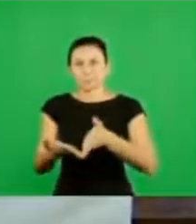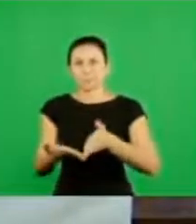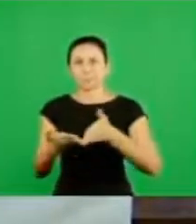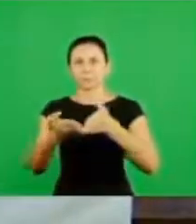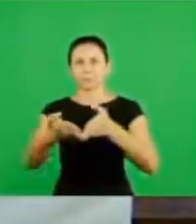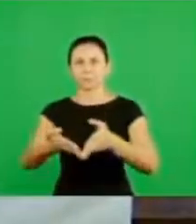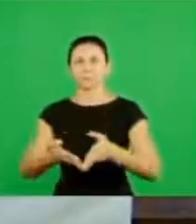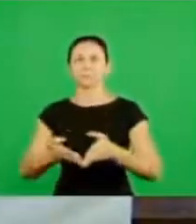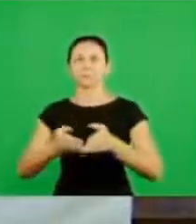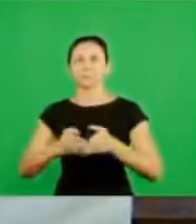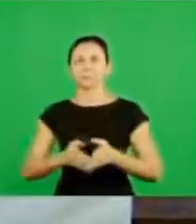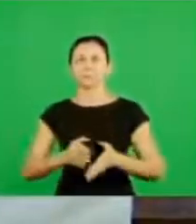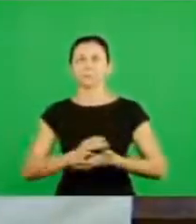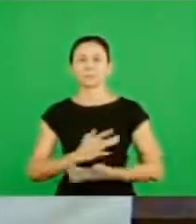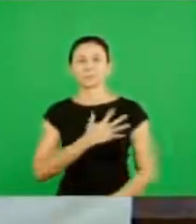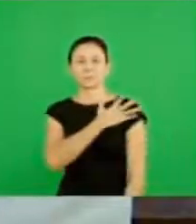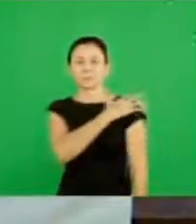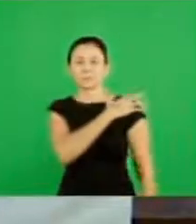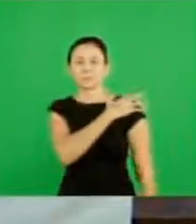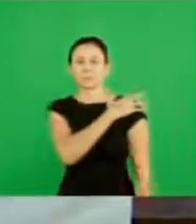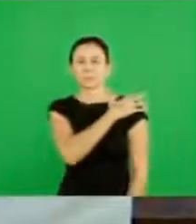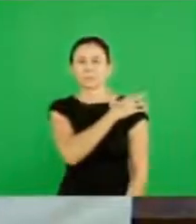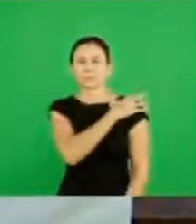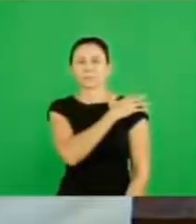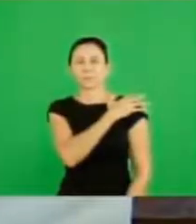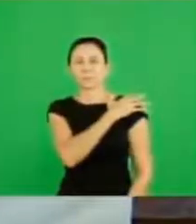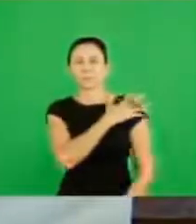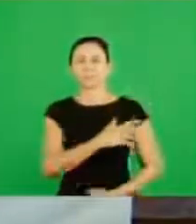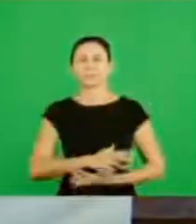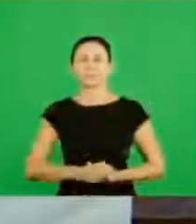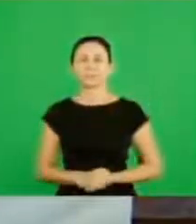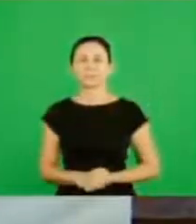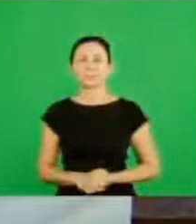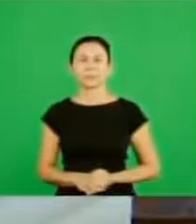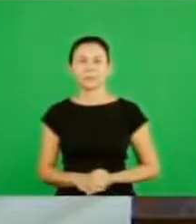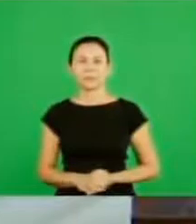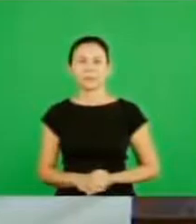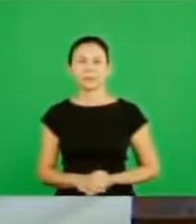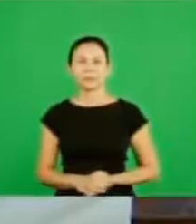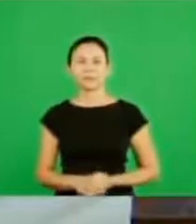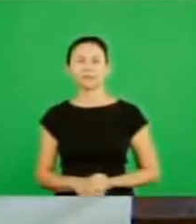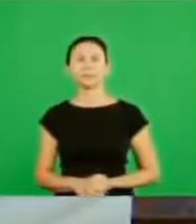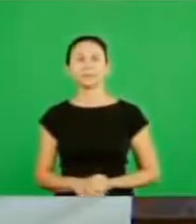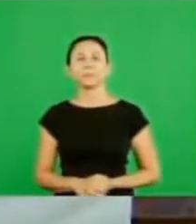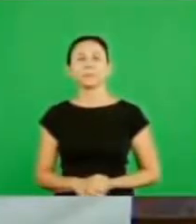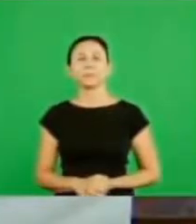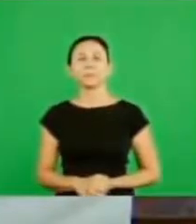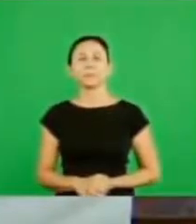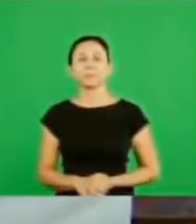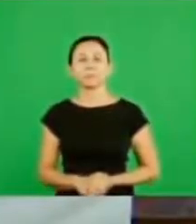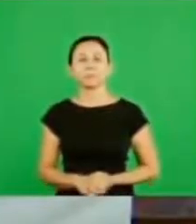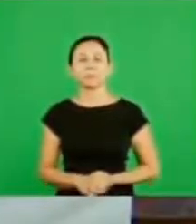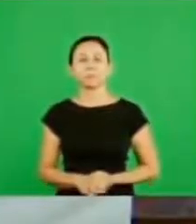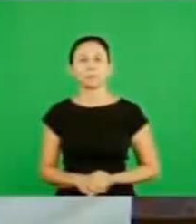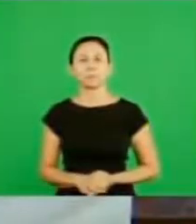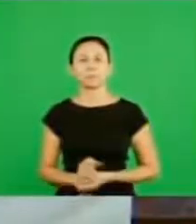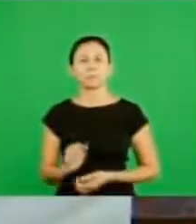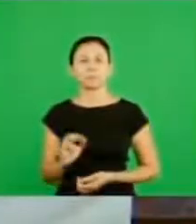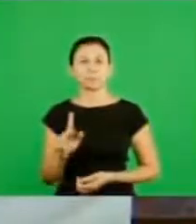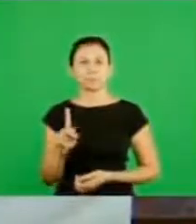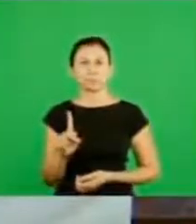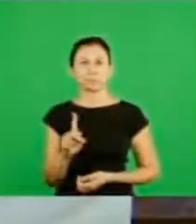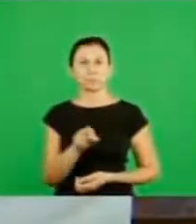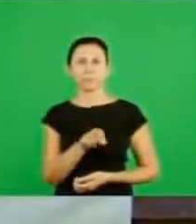the Amazon, and we were have our ship. We have an